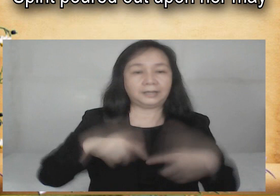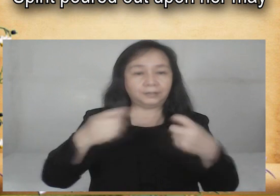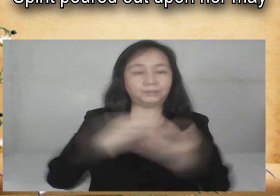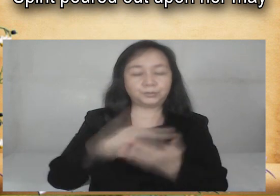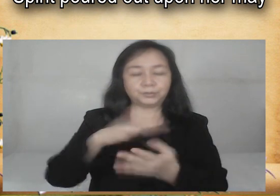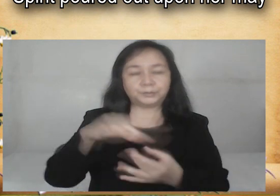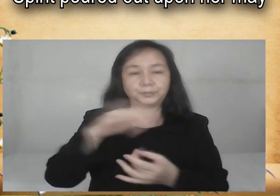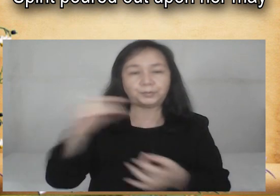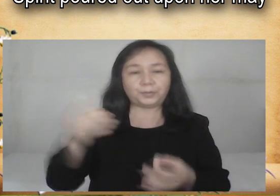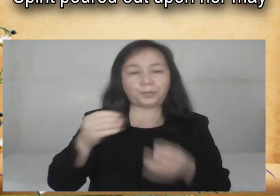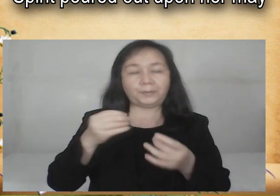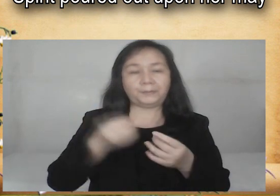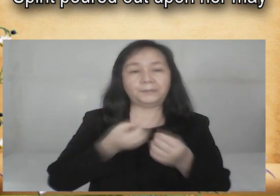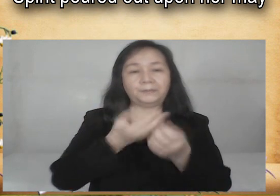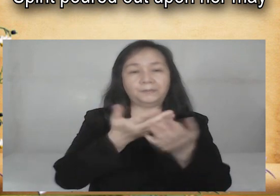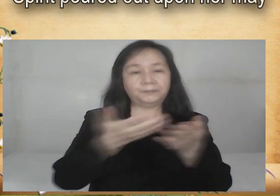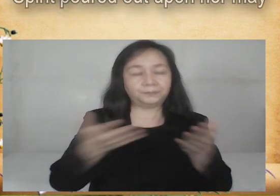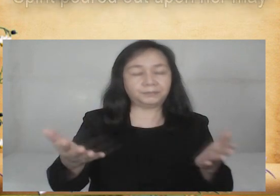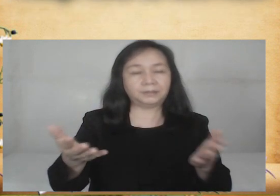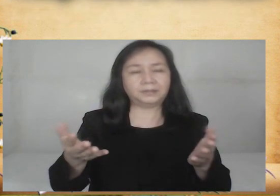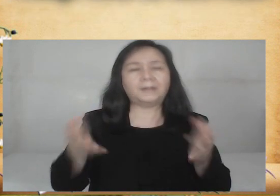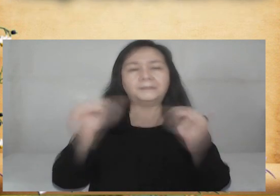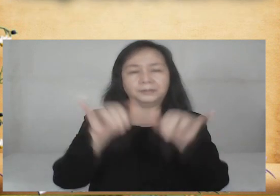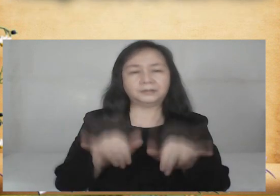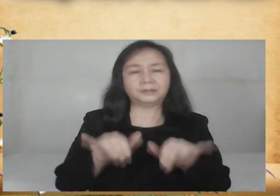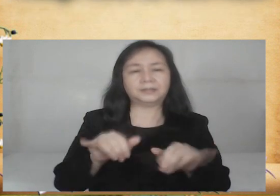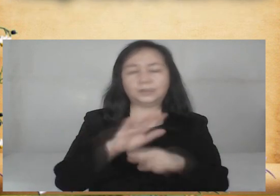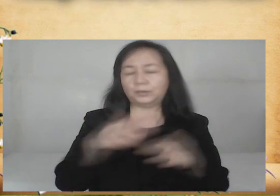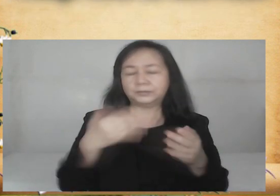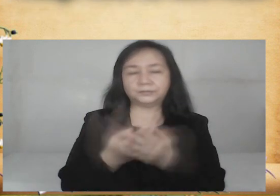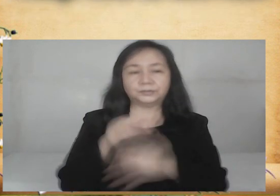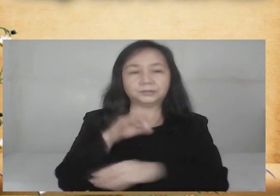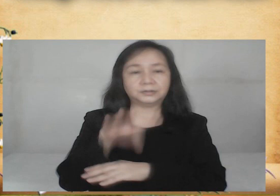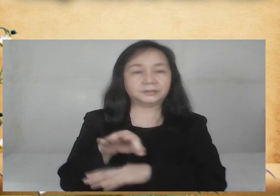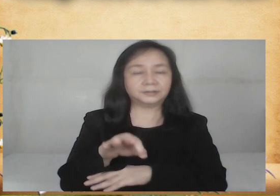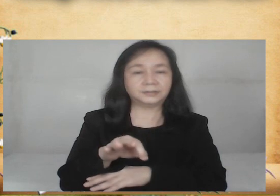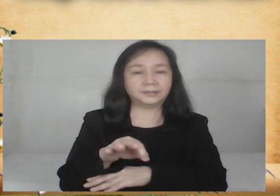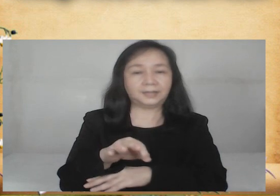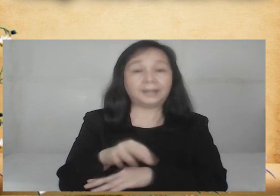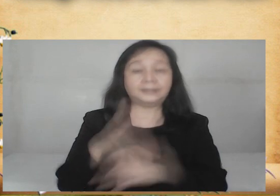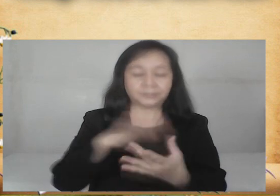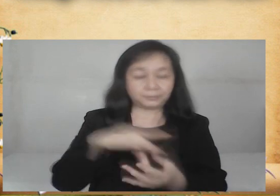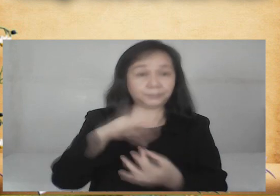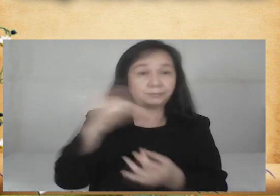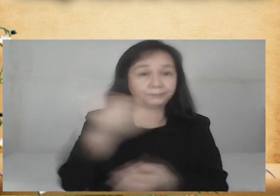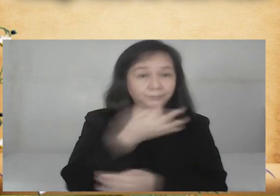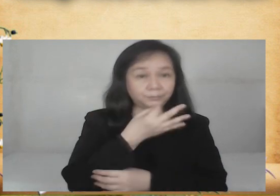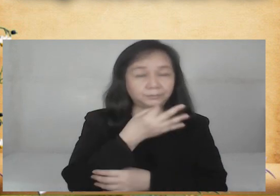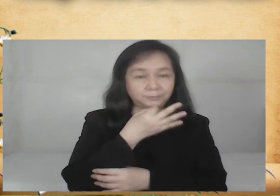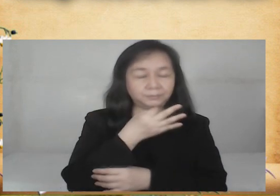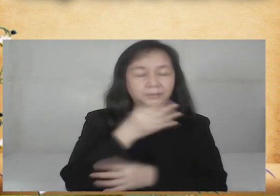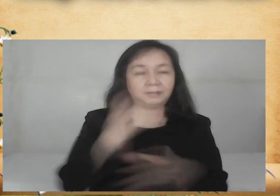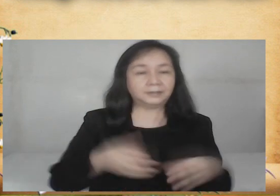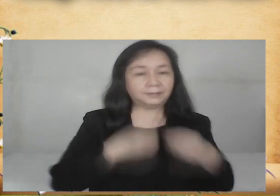Holy Spirit poured out upon her may retain all its force, and that this spiritual